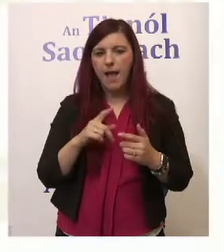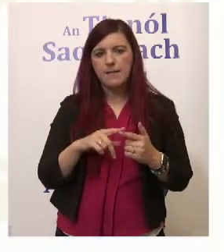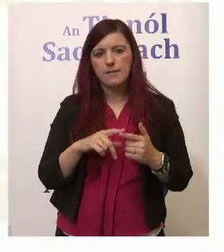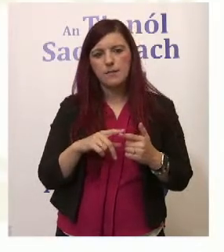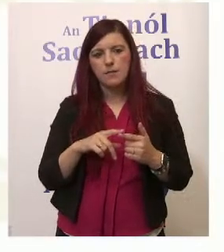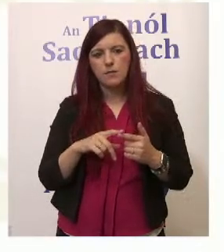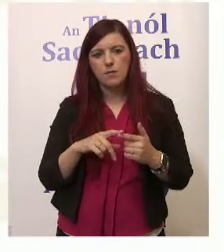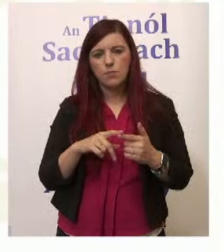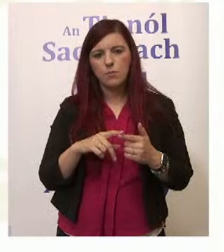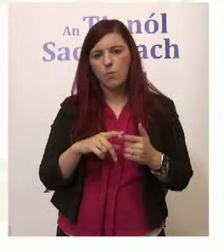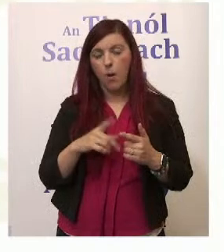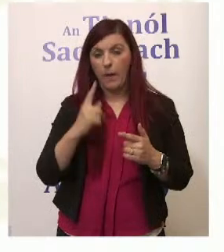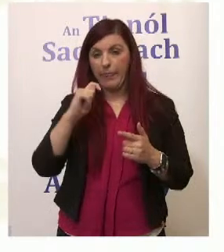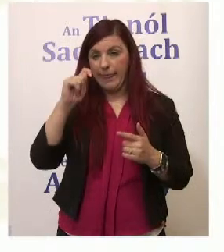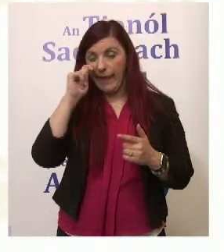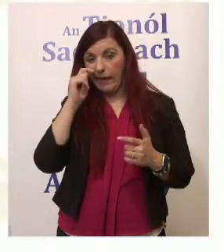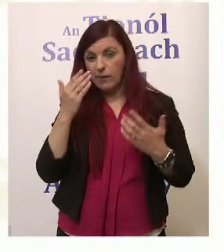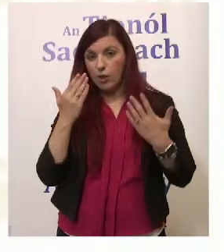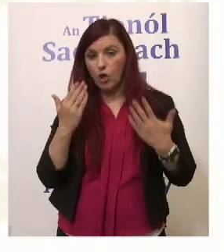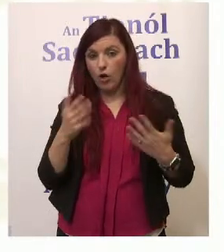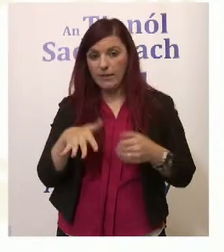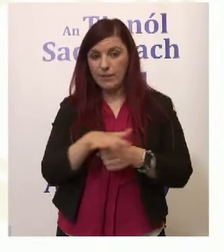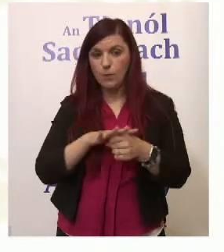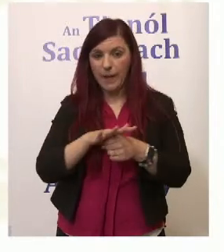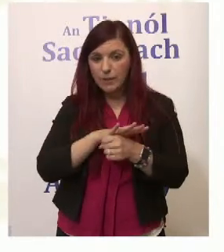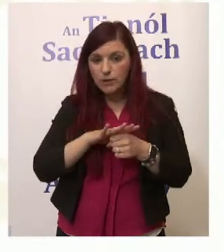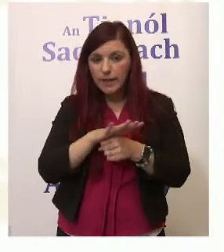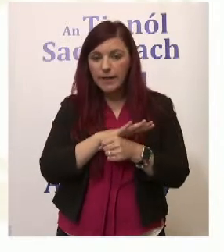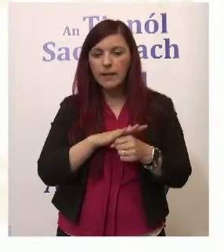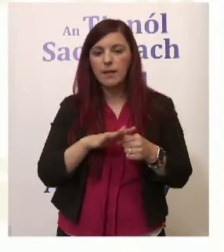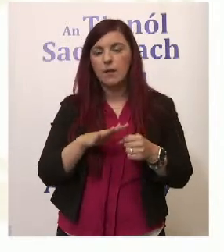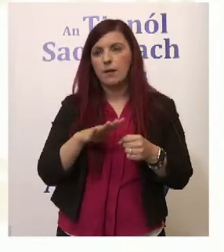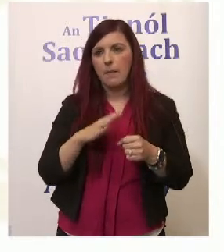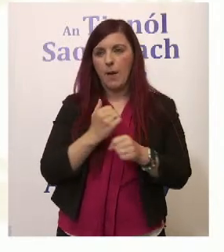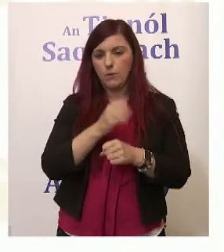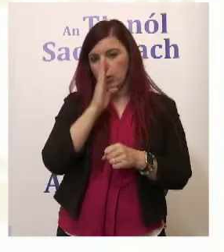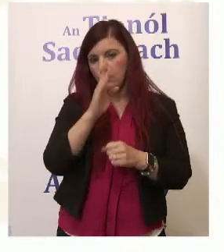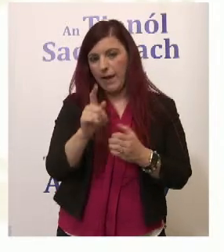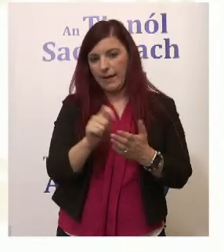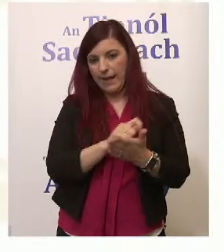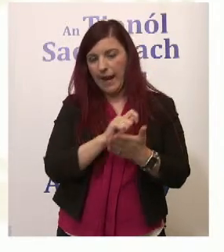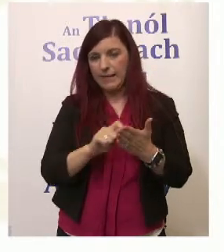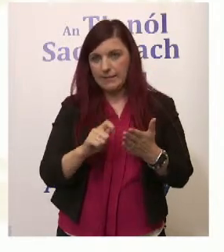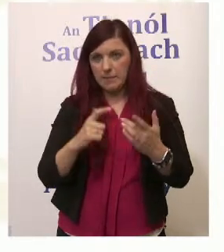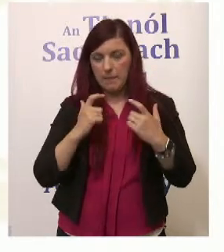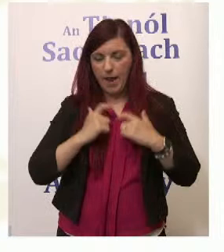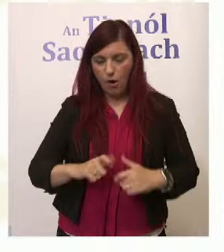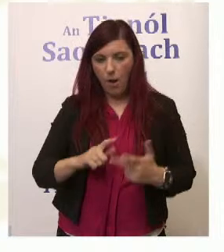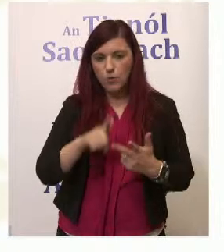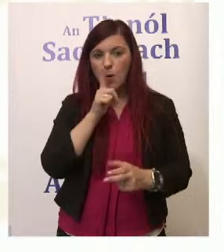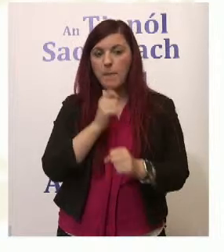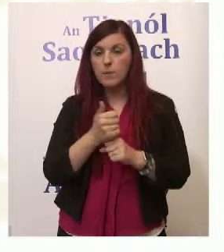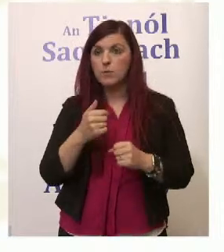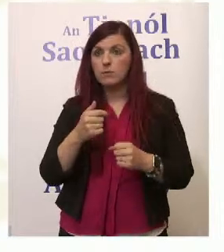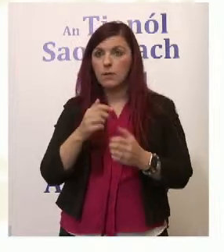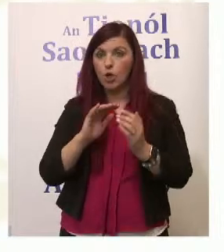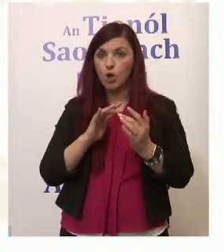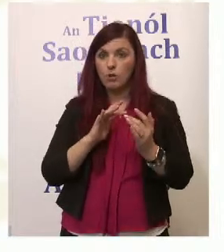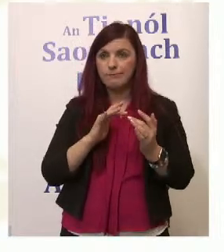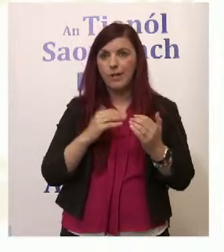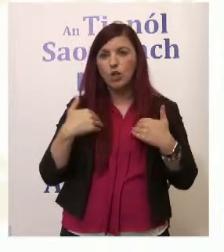where we think we are with respect to the directly elected mayor. Right now, we'll go through the concerns of our network, what